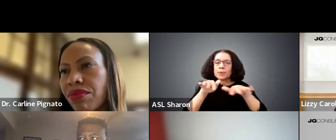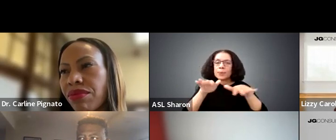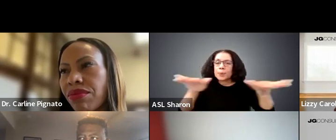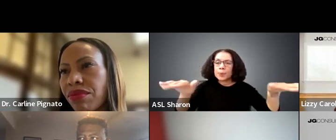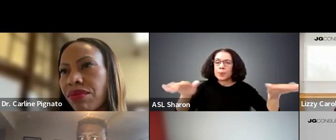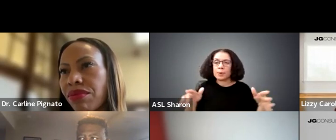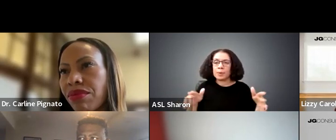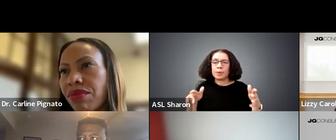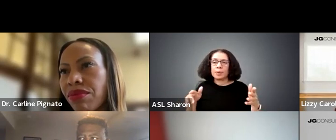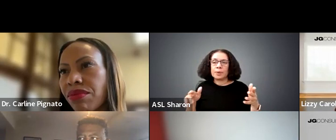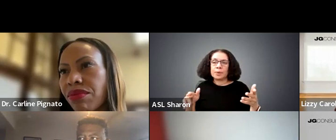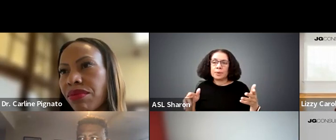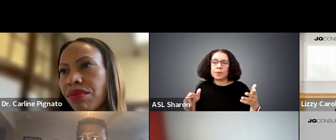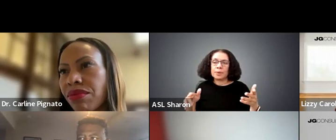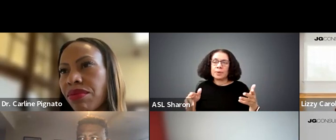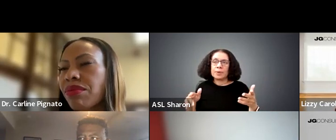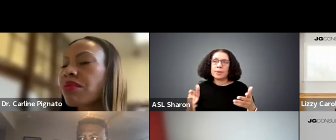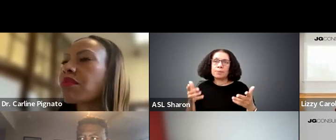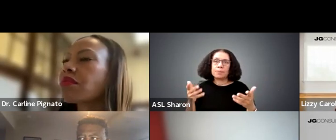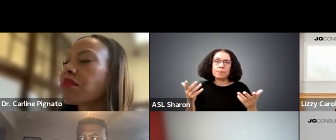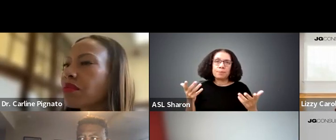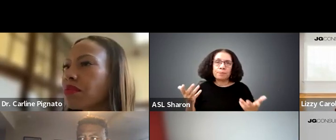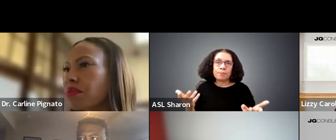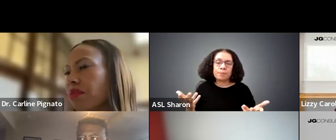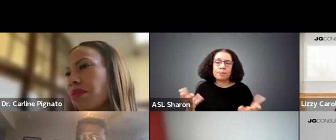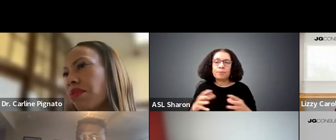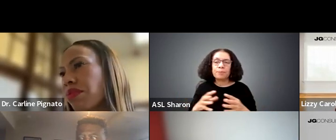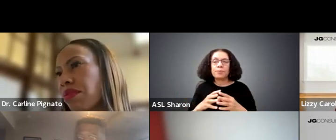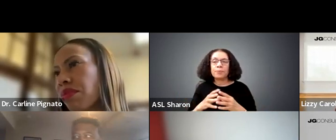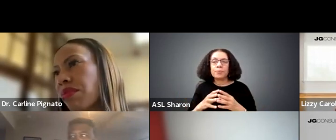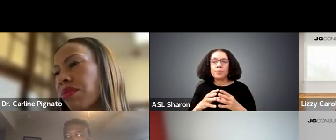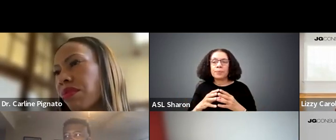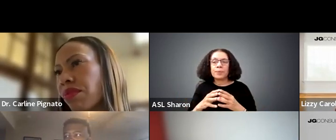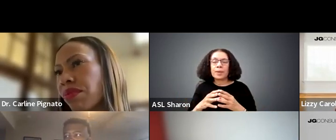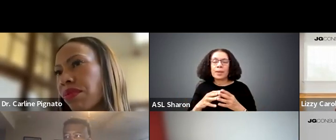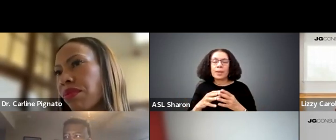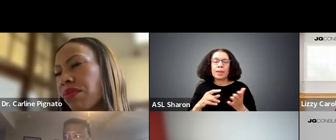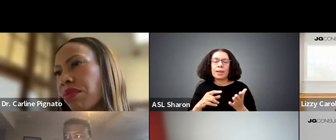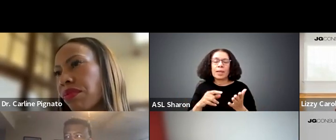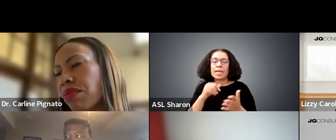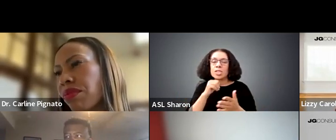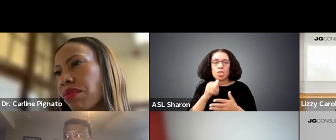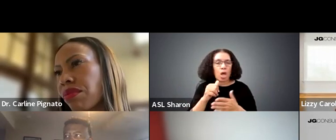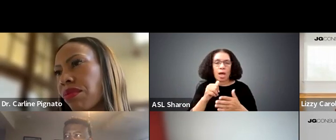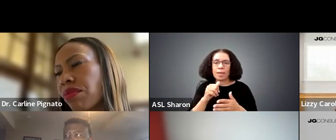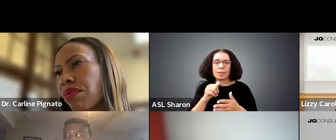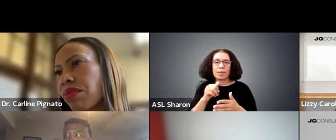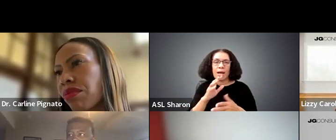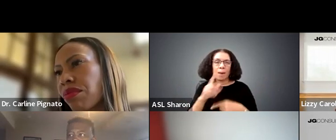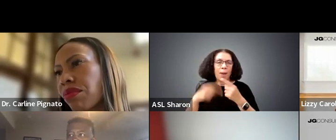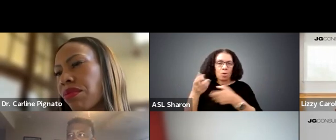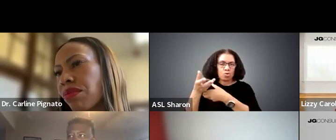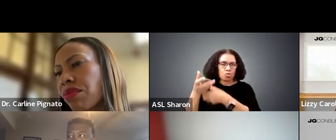is not a matter of trust between members across, you